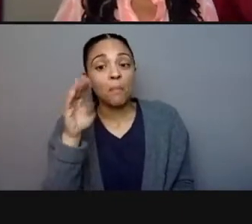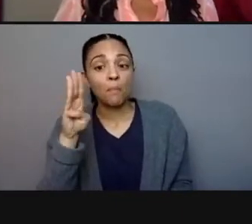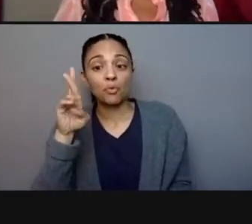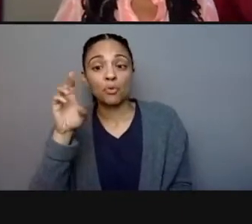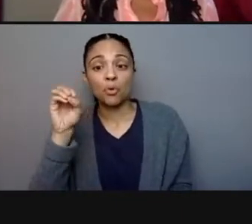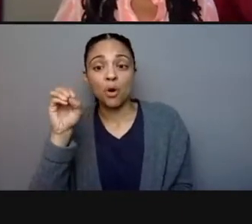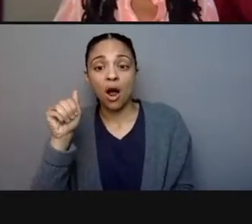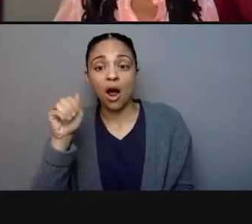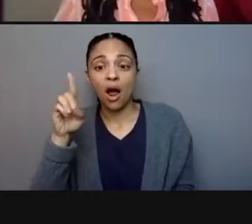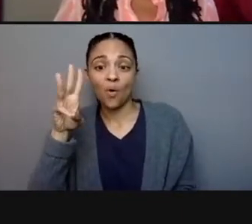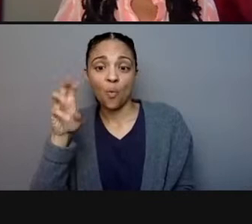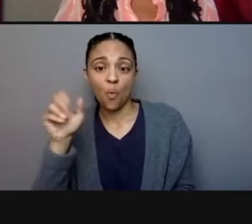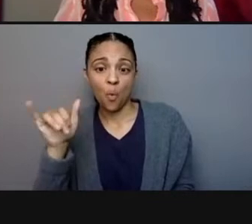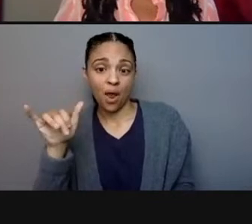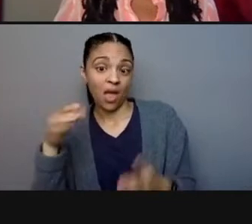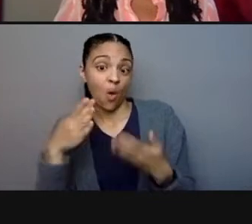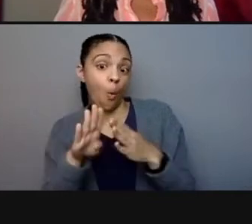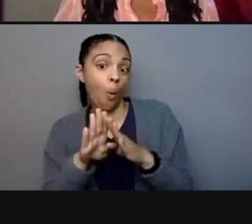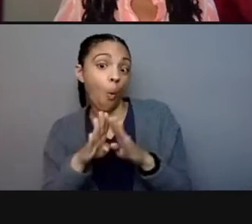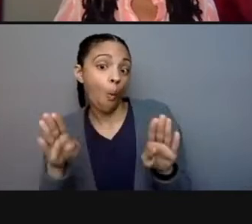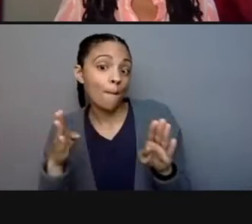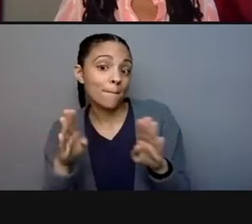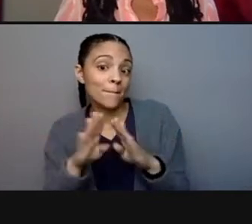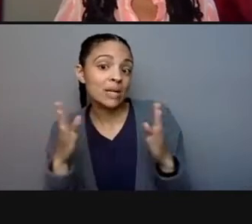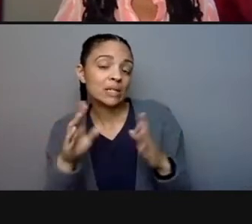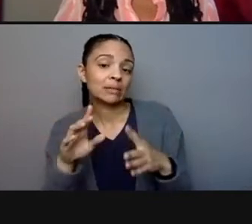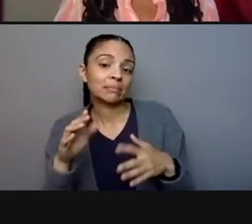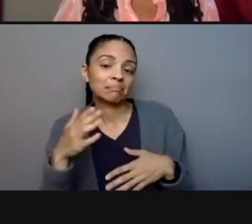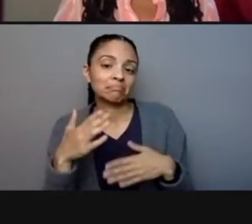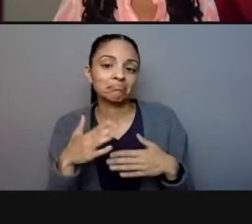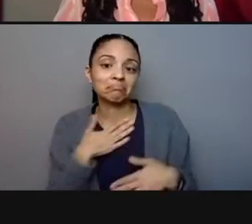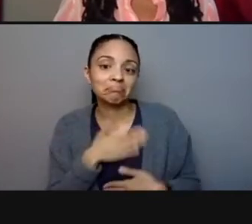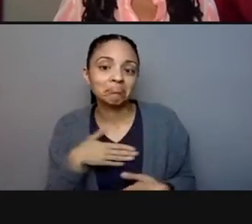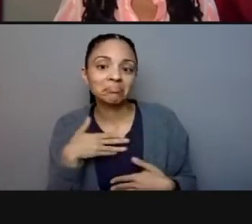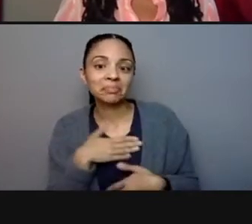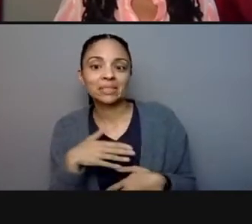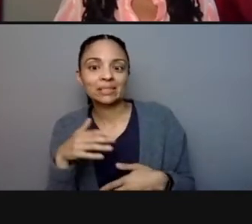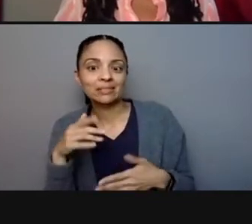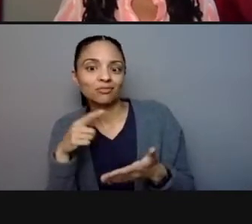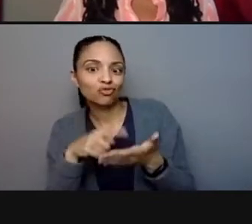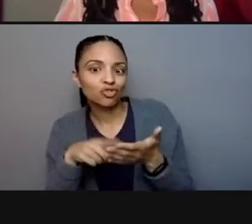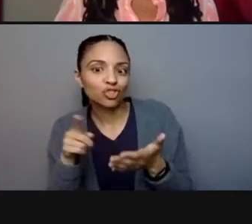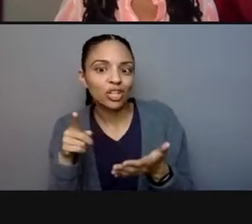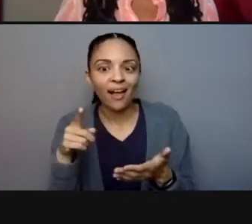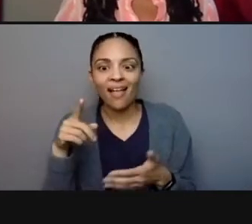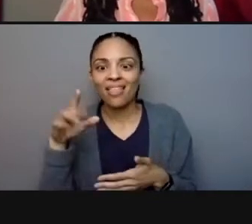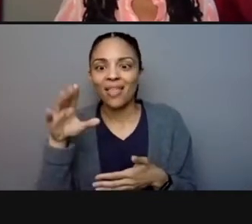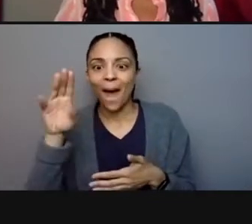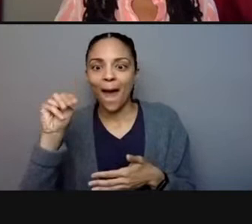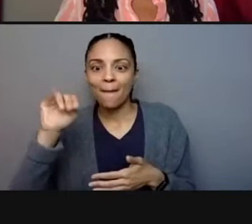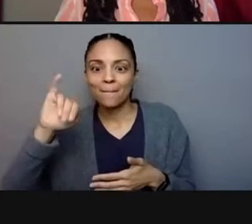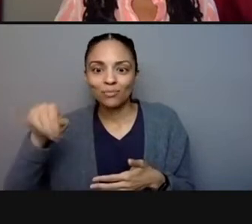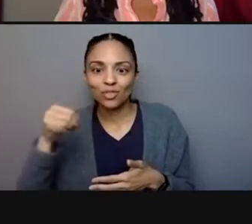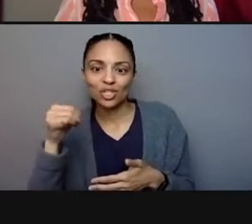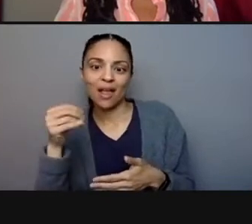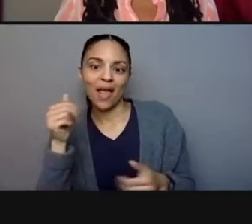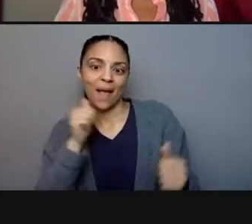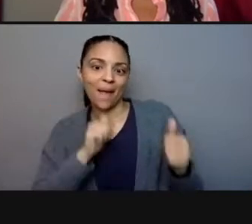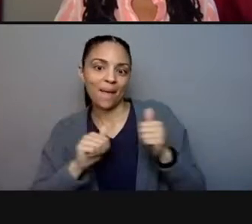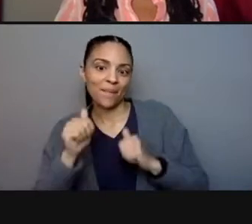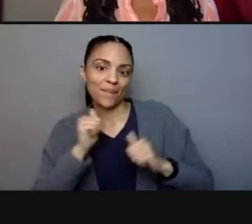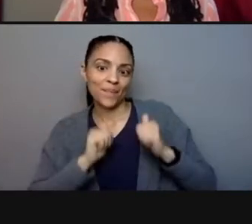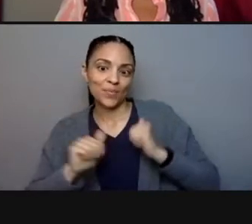Michael MJ the musical coming up this fall / winter time. Couple TV shows and things like that coming